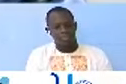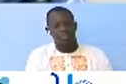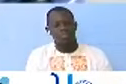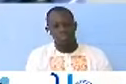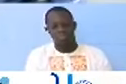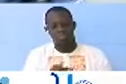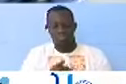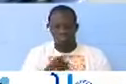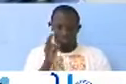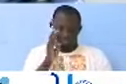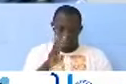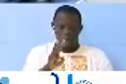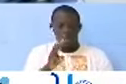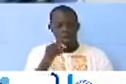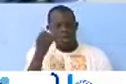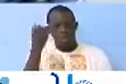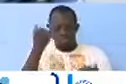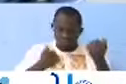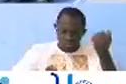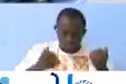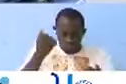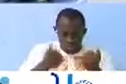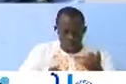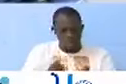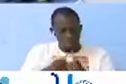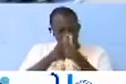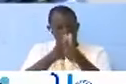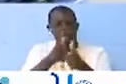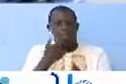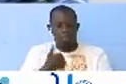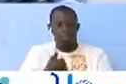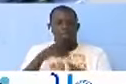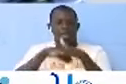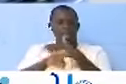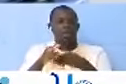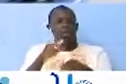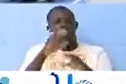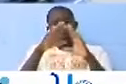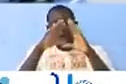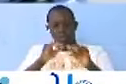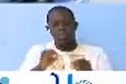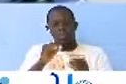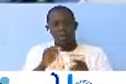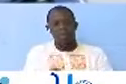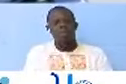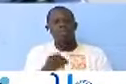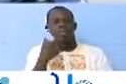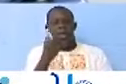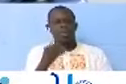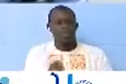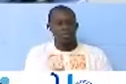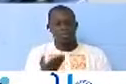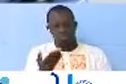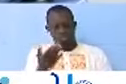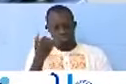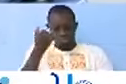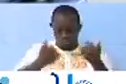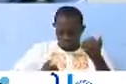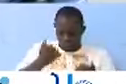Then I saw vehicles escorting people inside. So ngalongko. Vehicles were escorting people